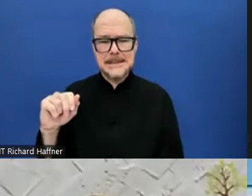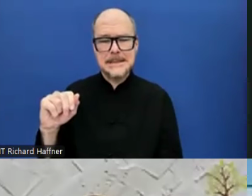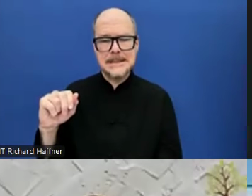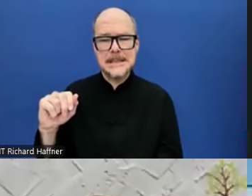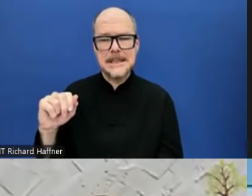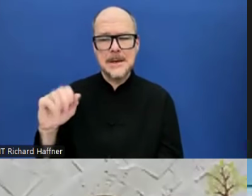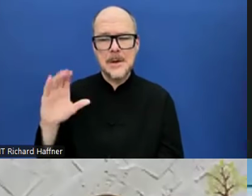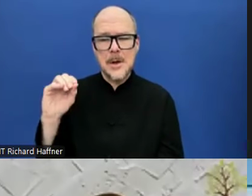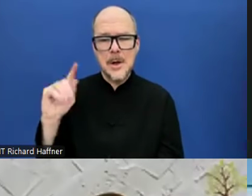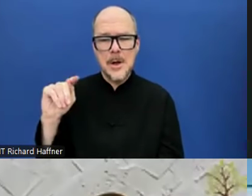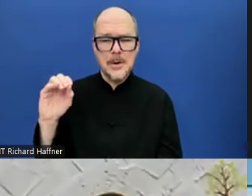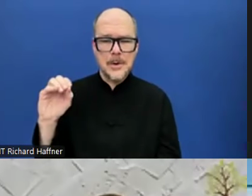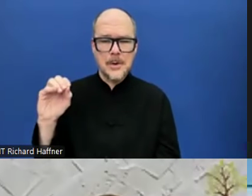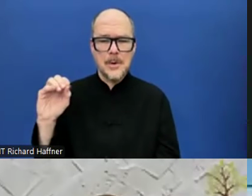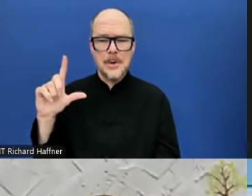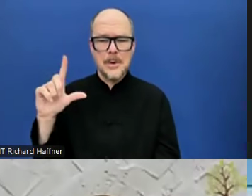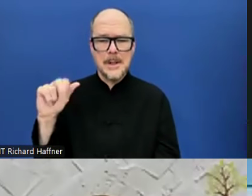Otto Lana?